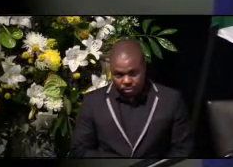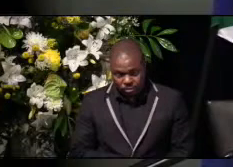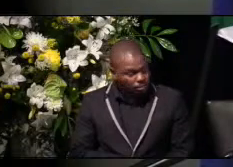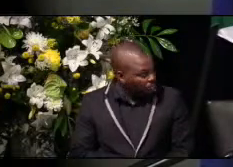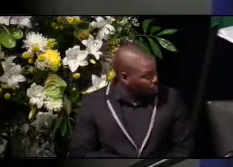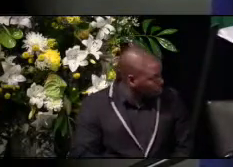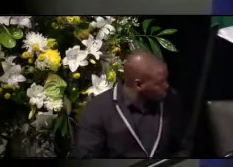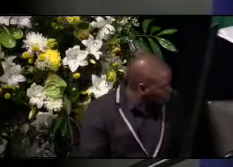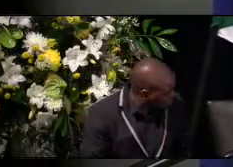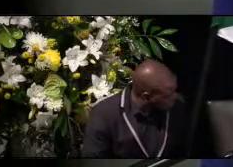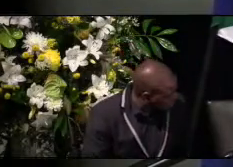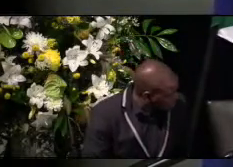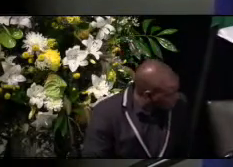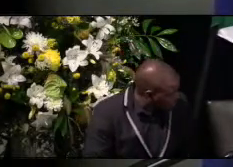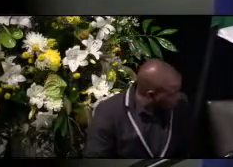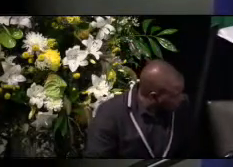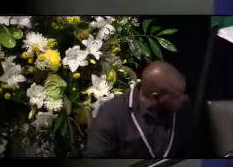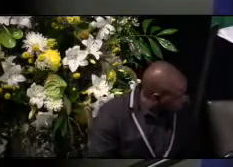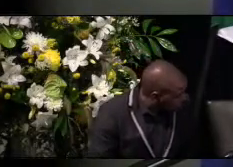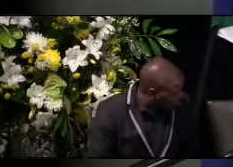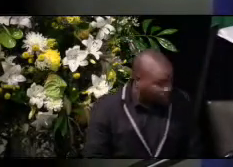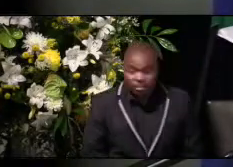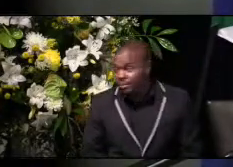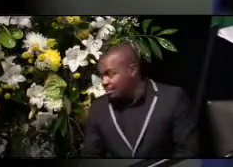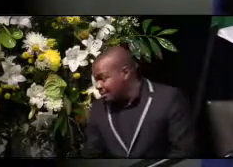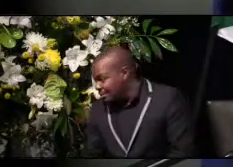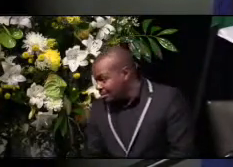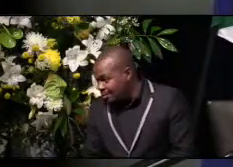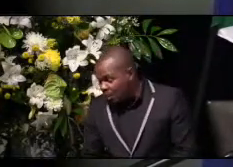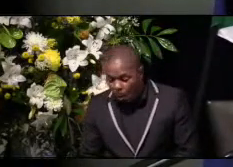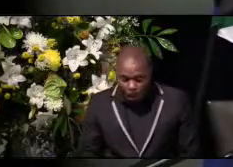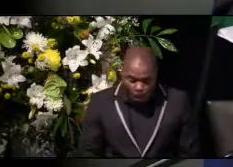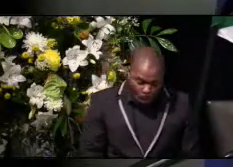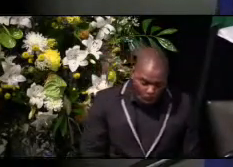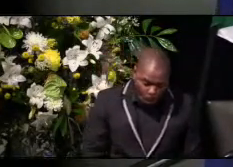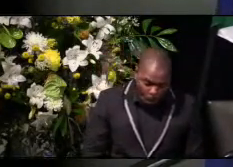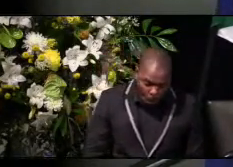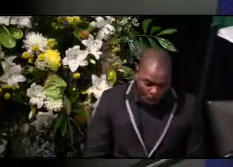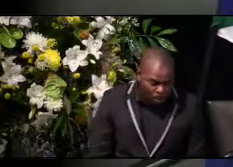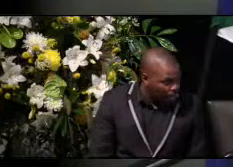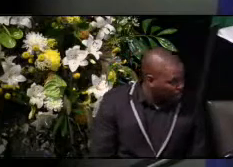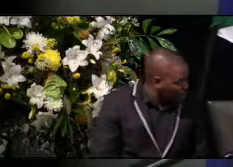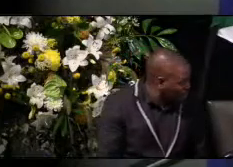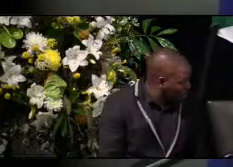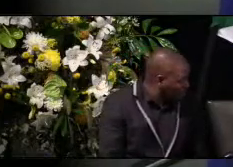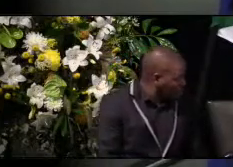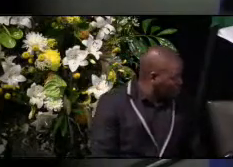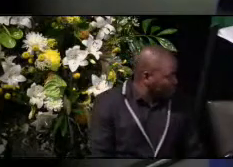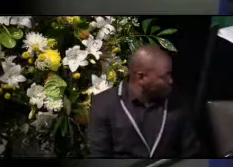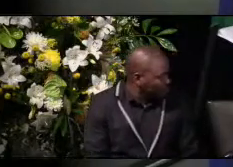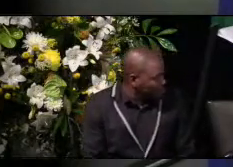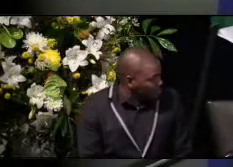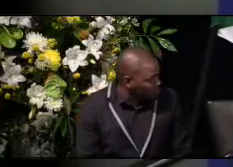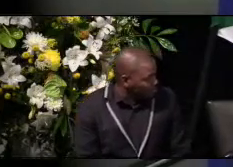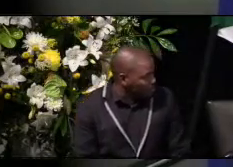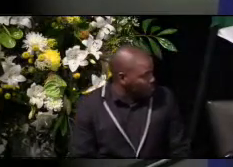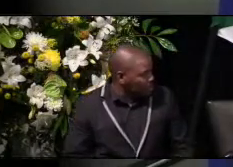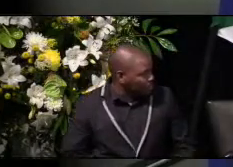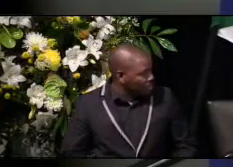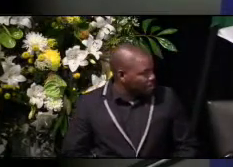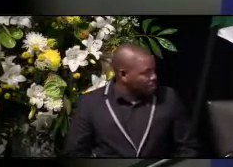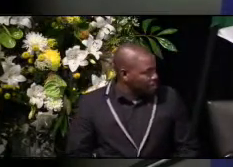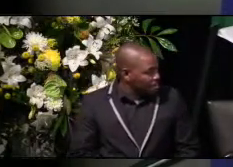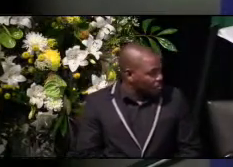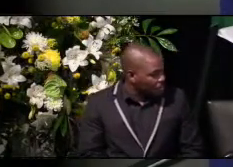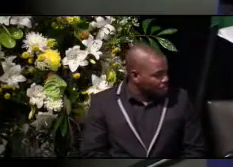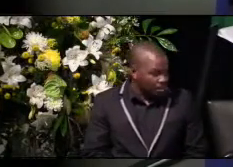hmm but Oh I thought you're telling me about time yes you will you